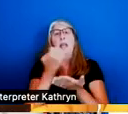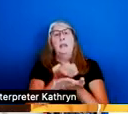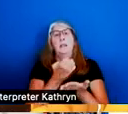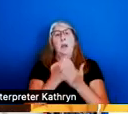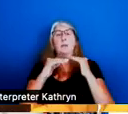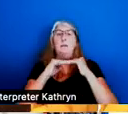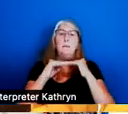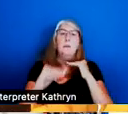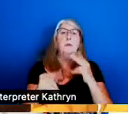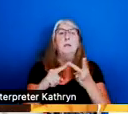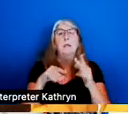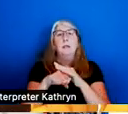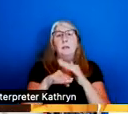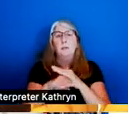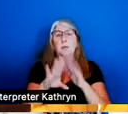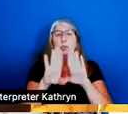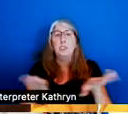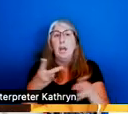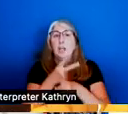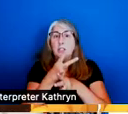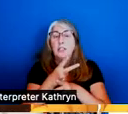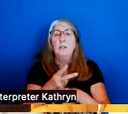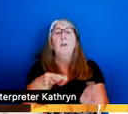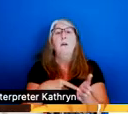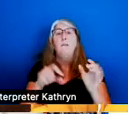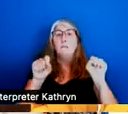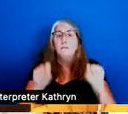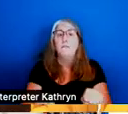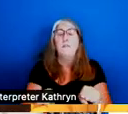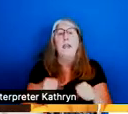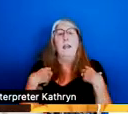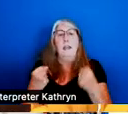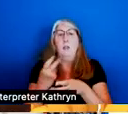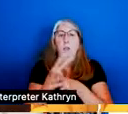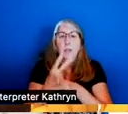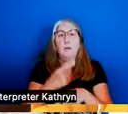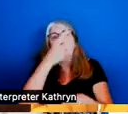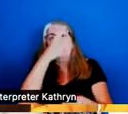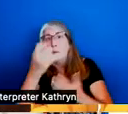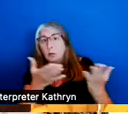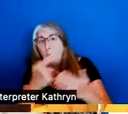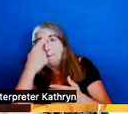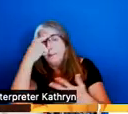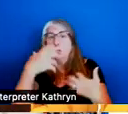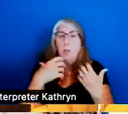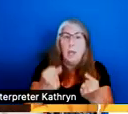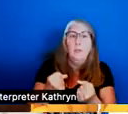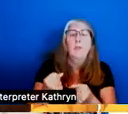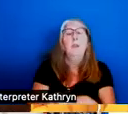childcare, affordable healthcare, including trauma-informed services, mental health and substance abuse